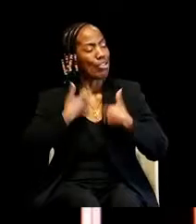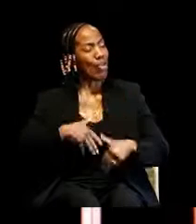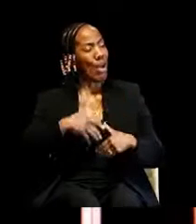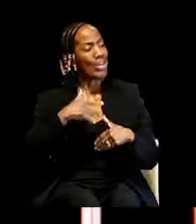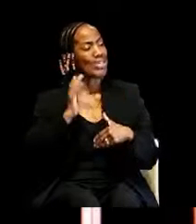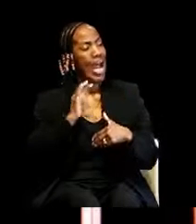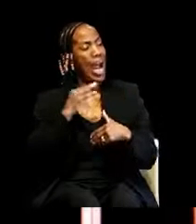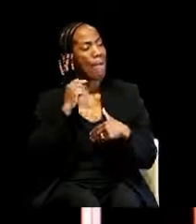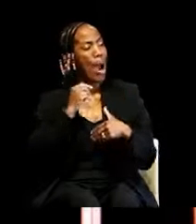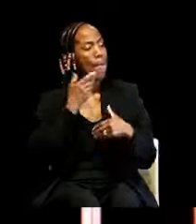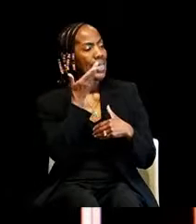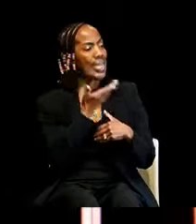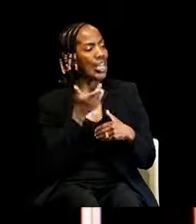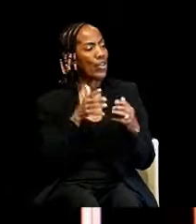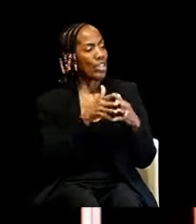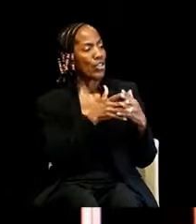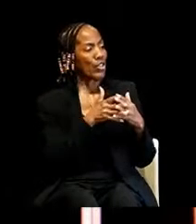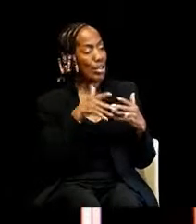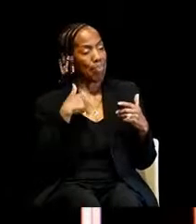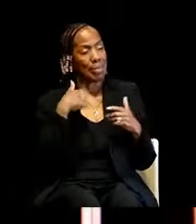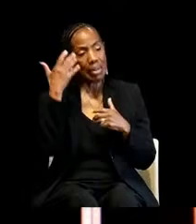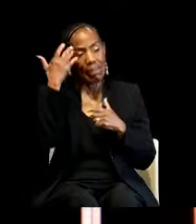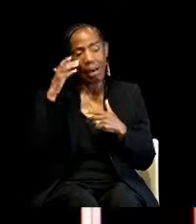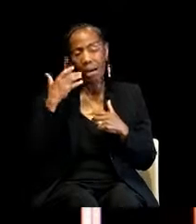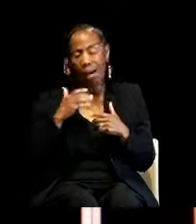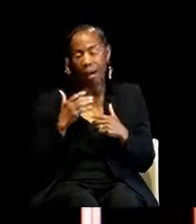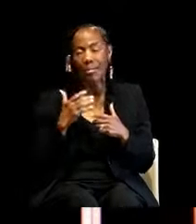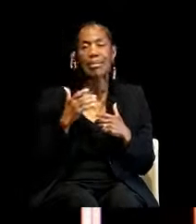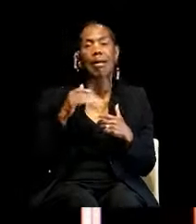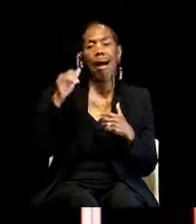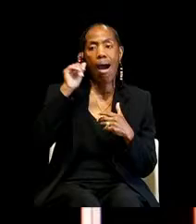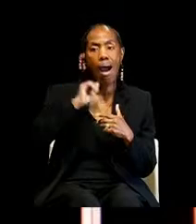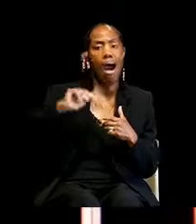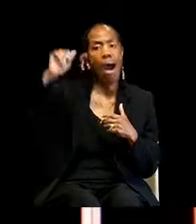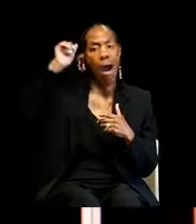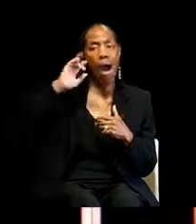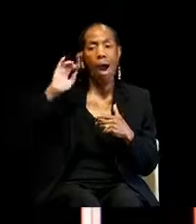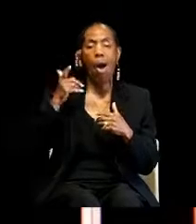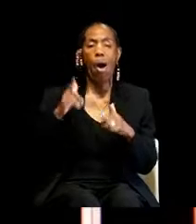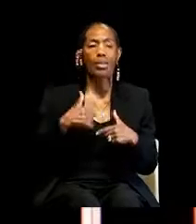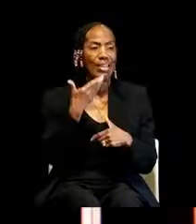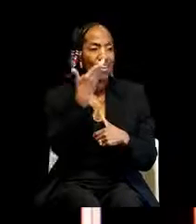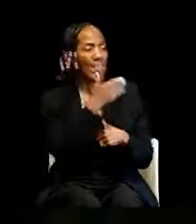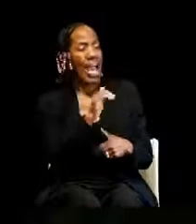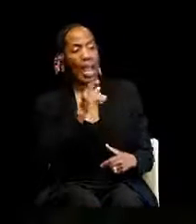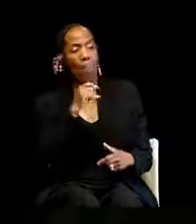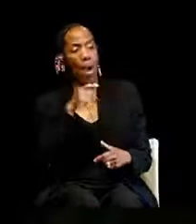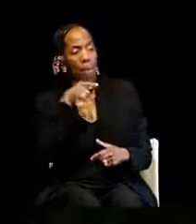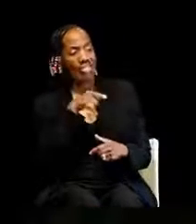to the U.S. So me and my cousins, all my aunts and uncles, we all lived in that apartment.